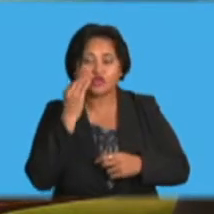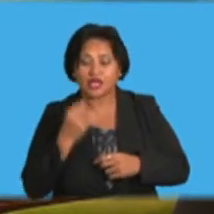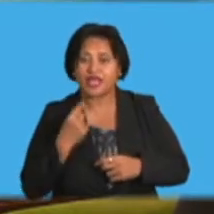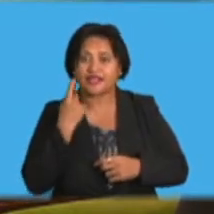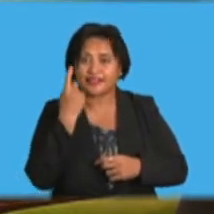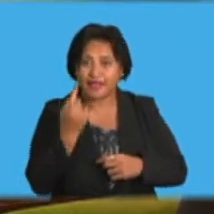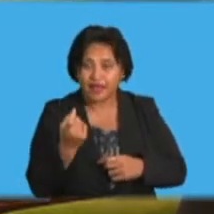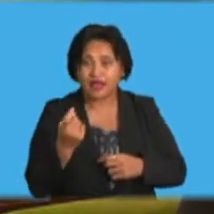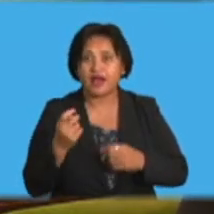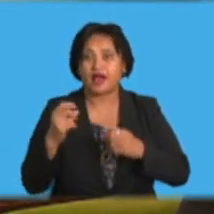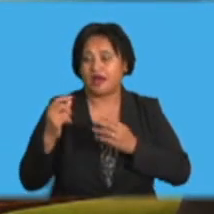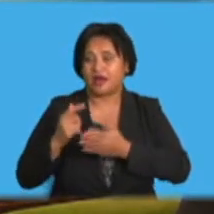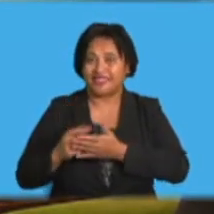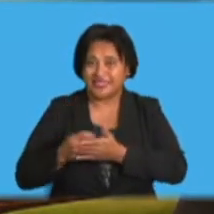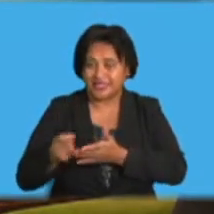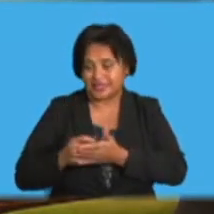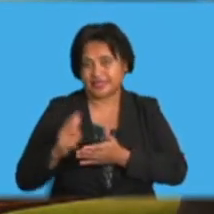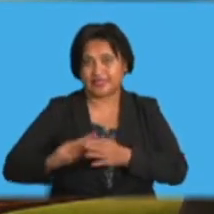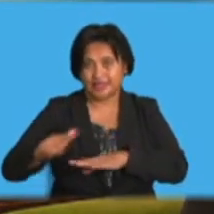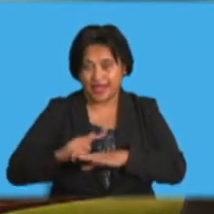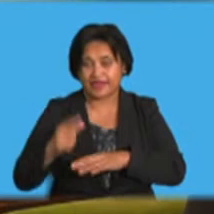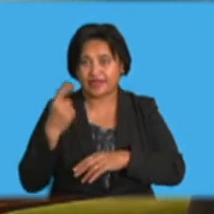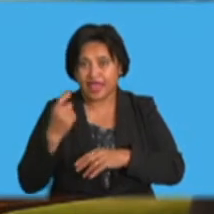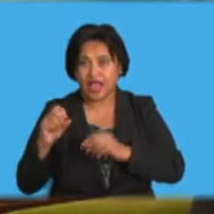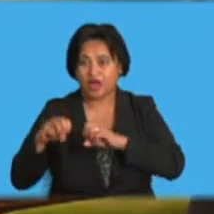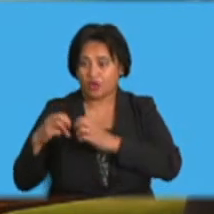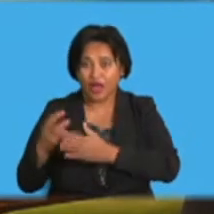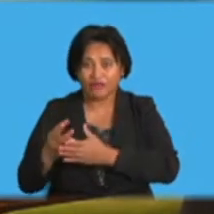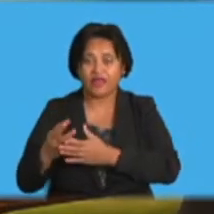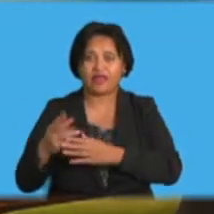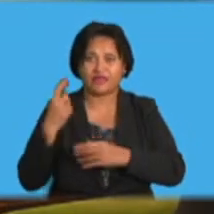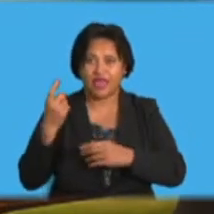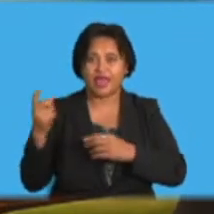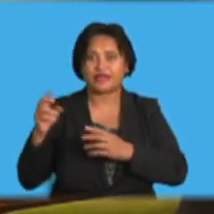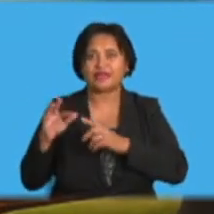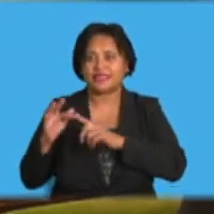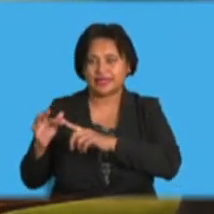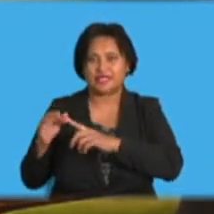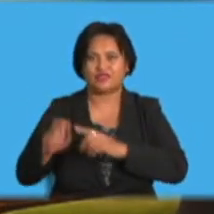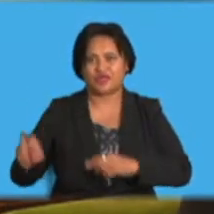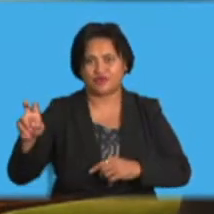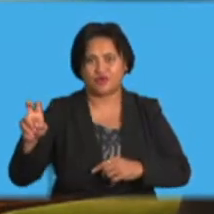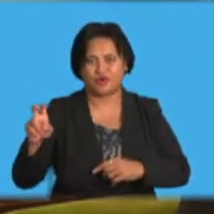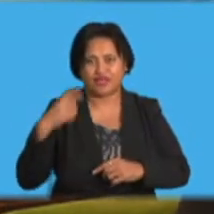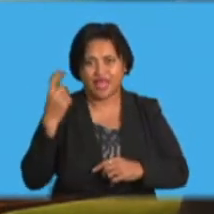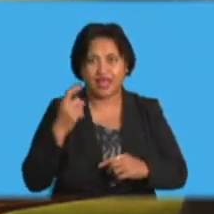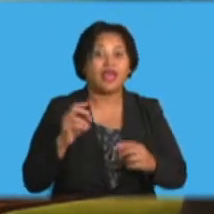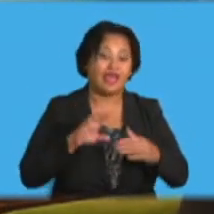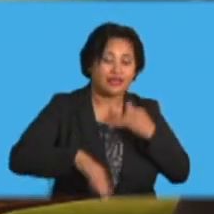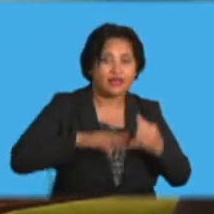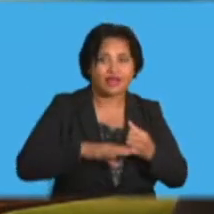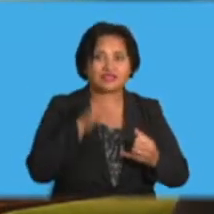care, leaseholders care, welfare care, and e-transport care. Last but not least, of course, was Kandavu care, which